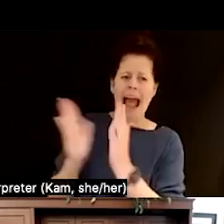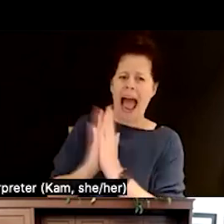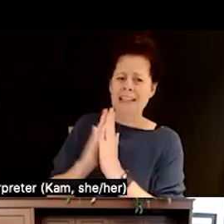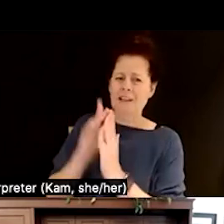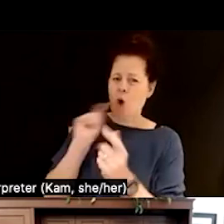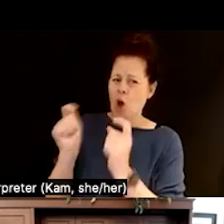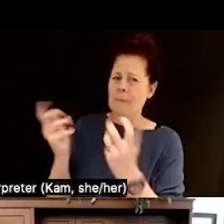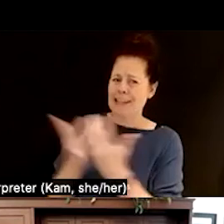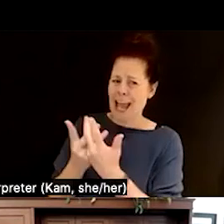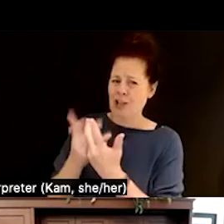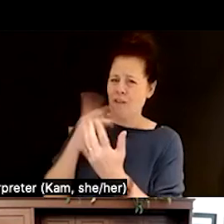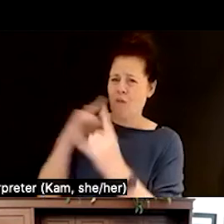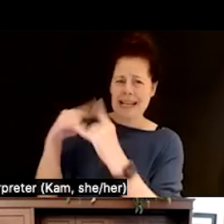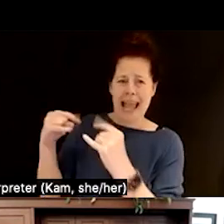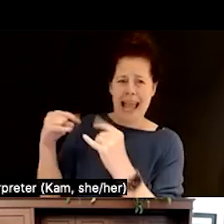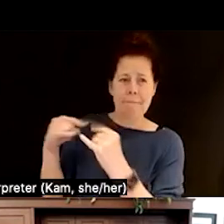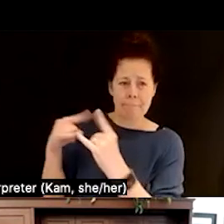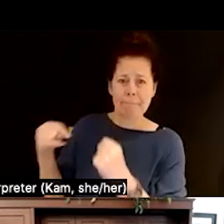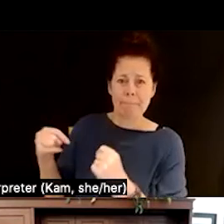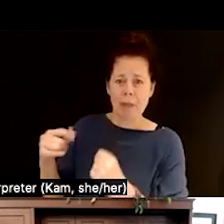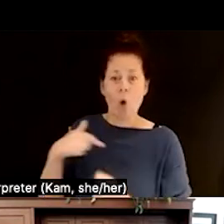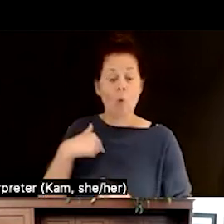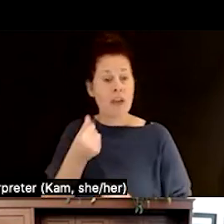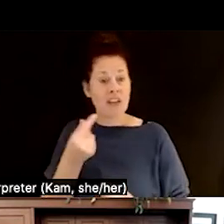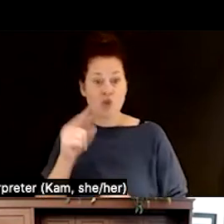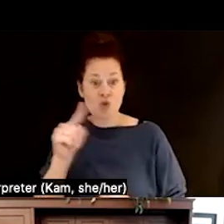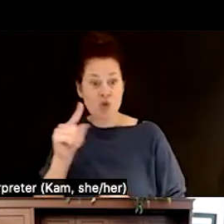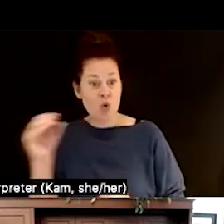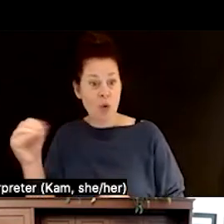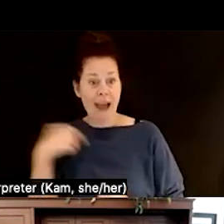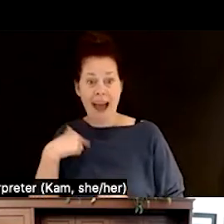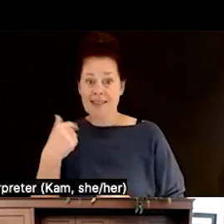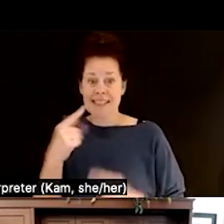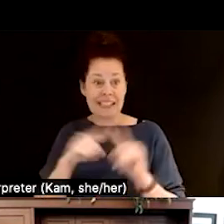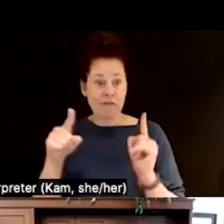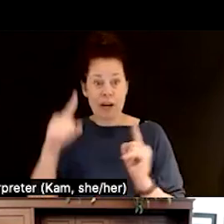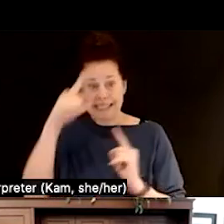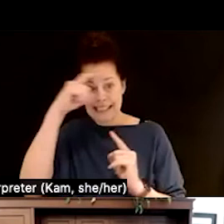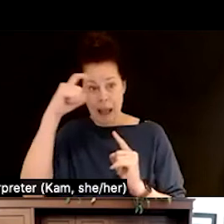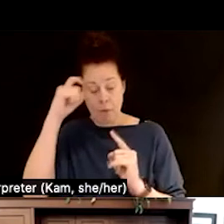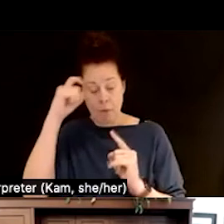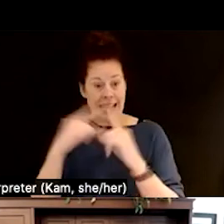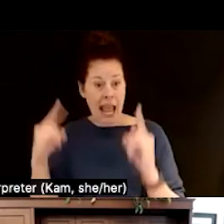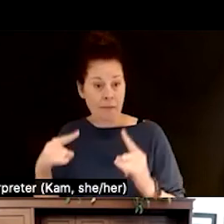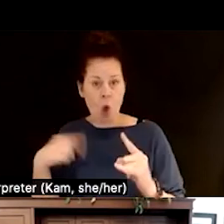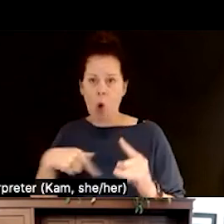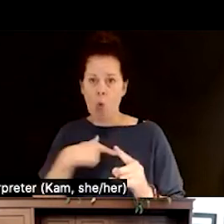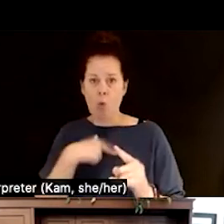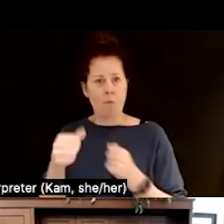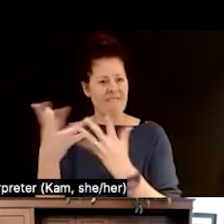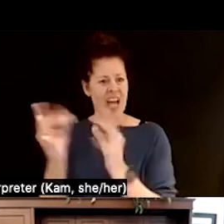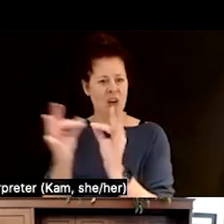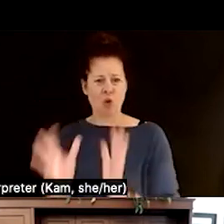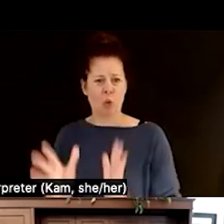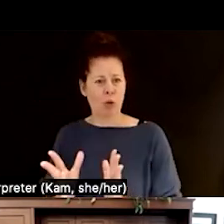a summer camp. Like, we have a number of summer camps that run throughout the entire summer, and we'll provide an ASL interpreter if we know it in advance.